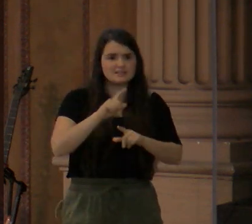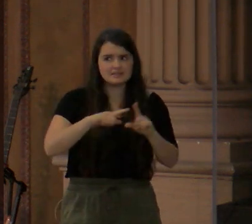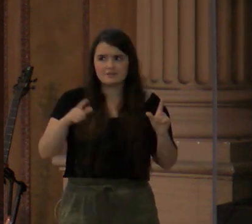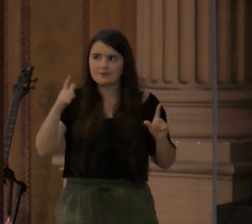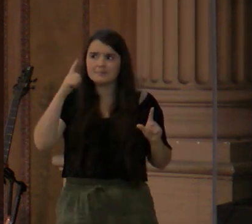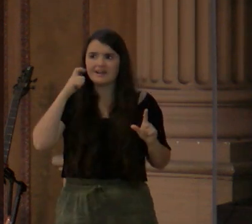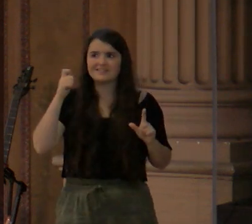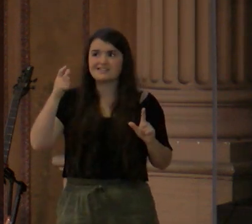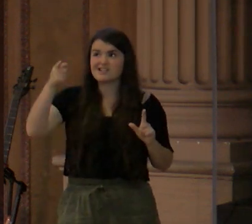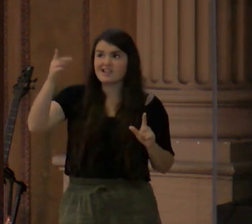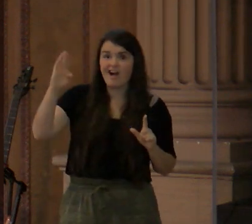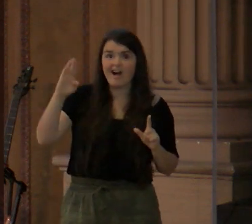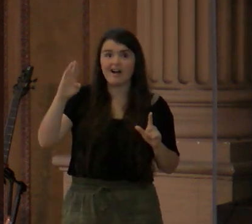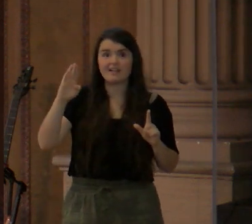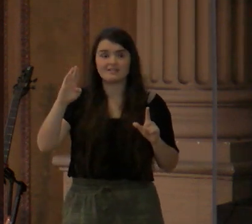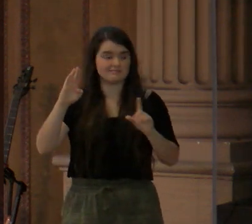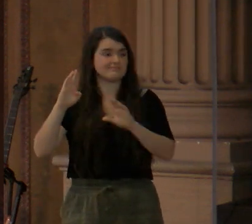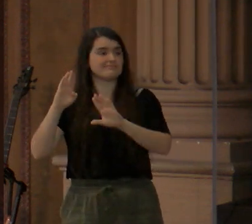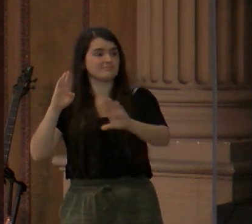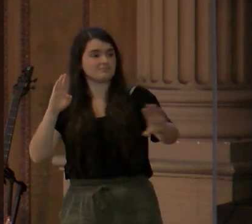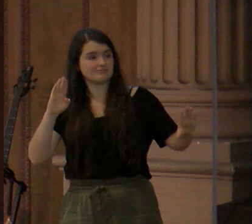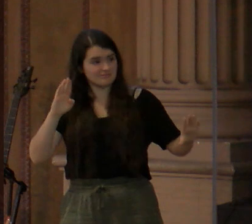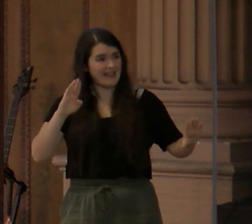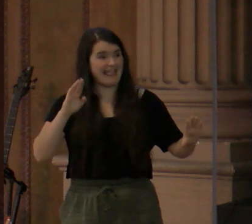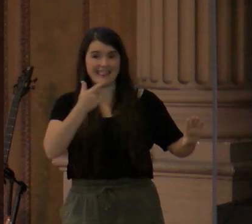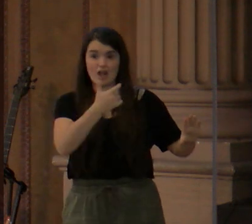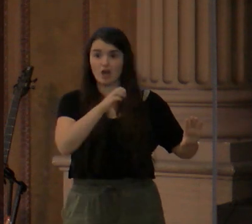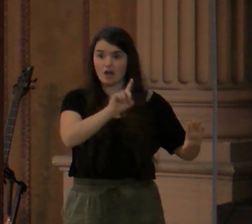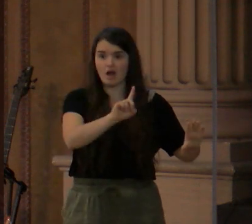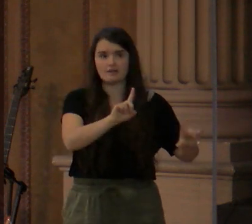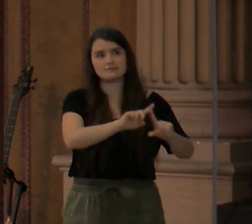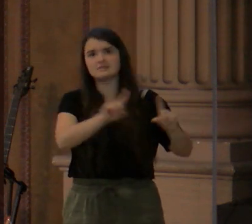gods, to be functioning very different than we function.